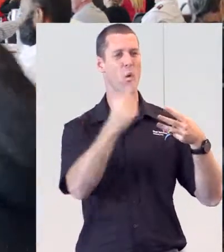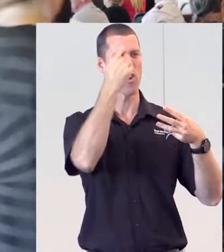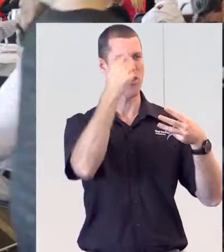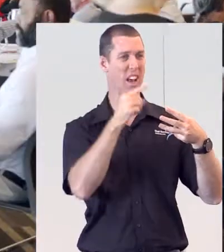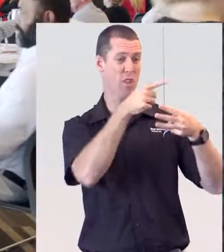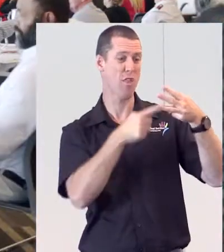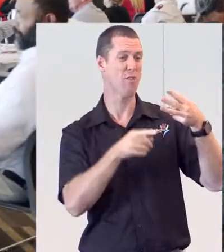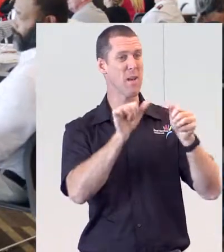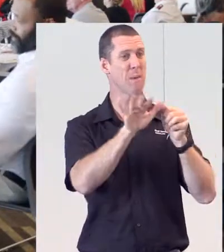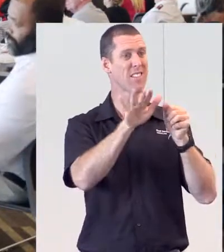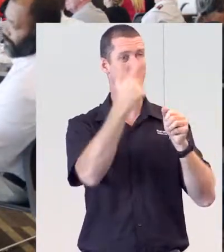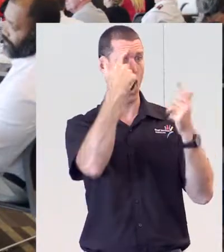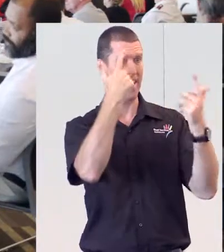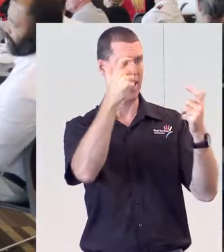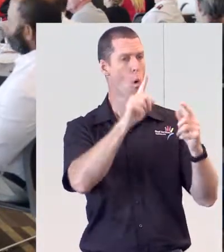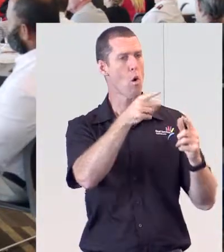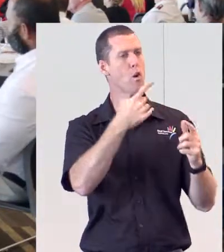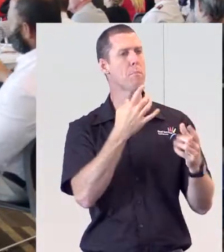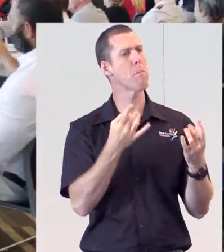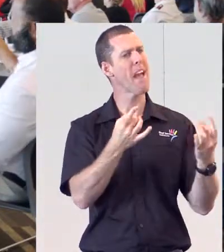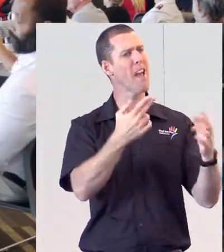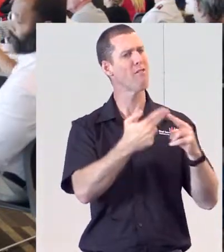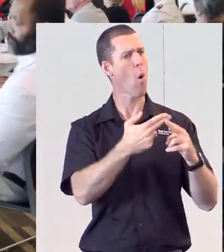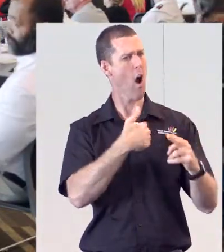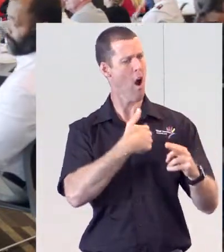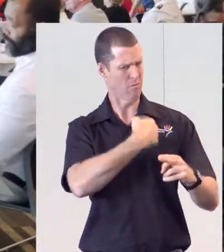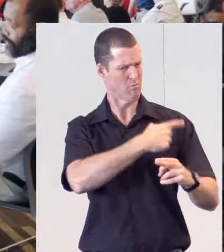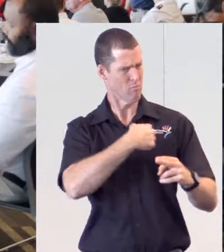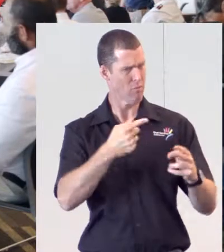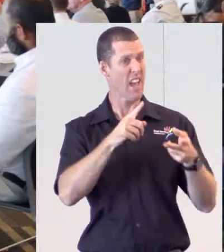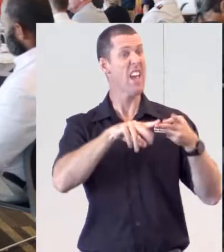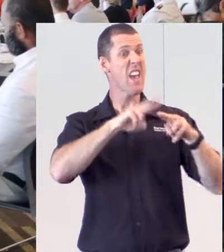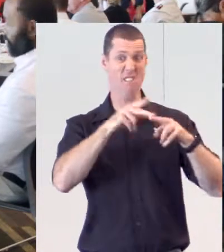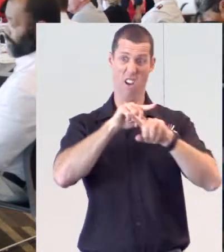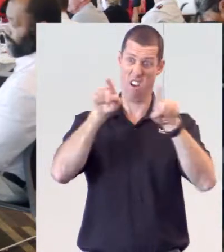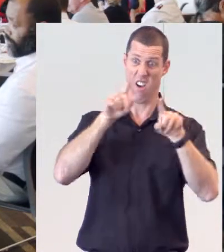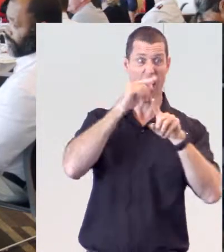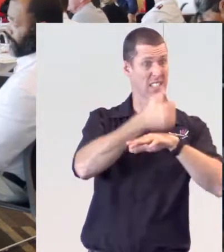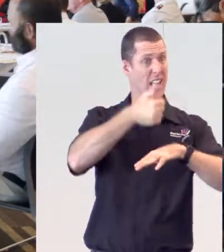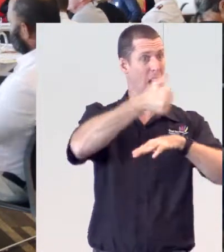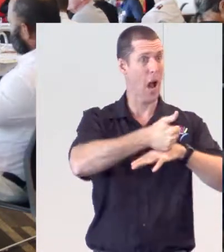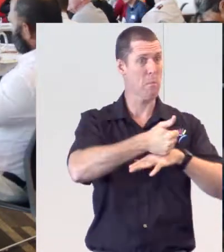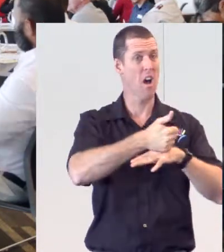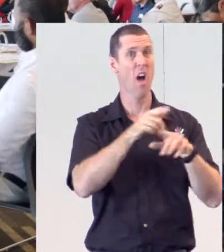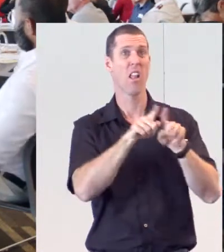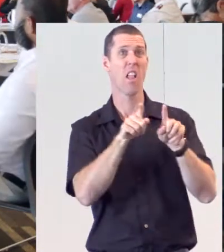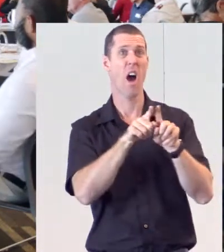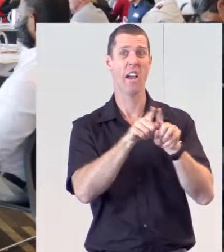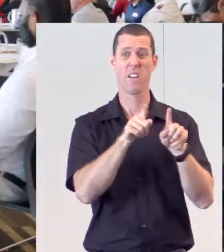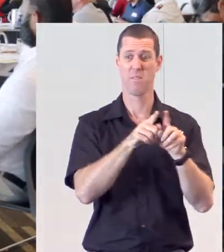3 best ideas or what you might be prepared to commit to doing if we could set it up in terms of feeding